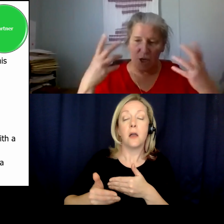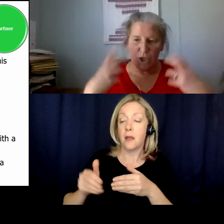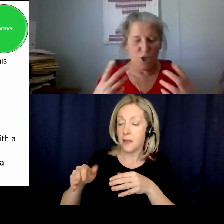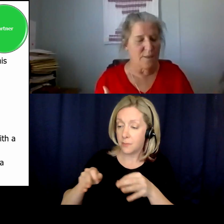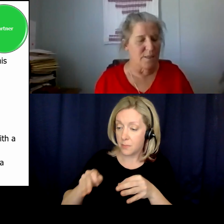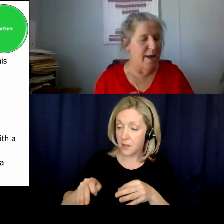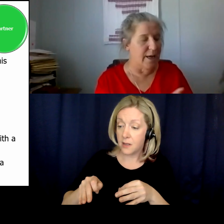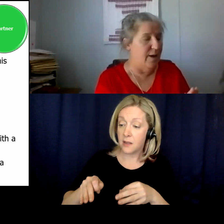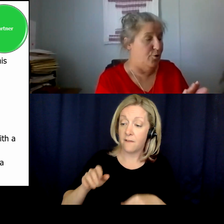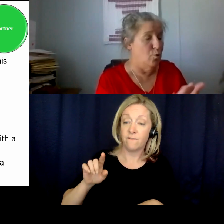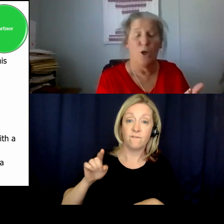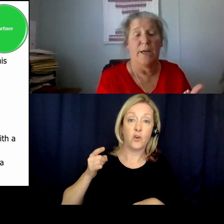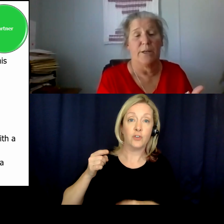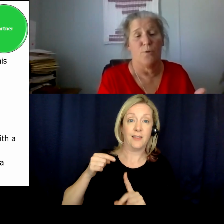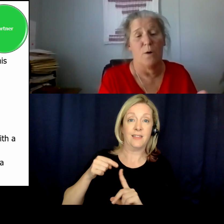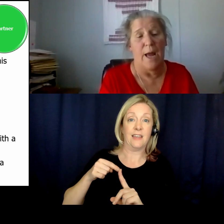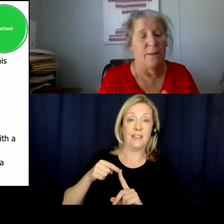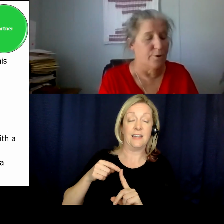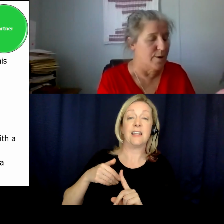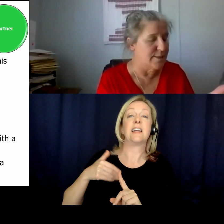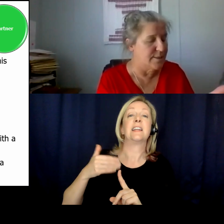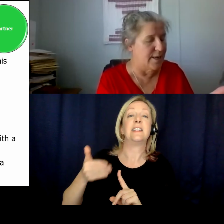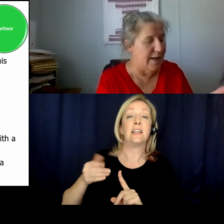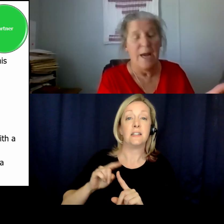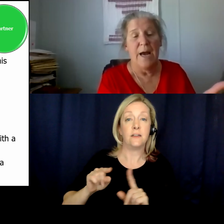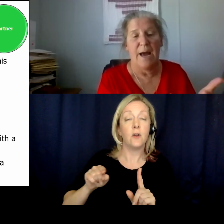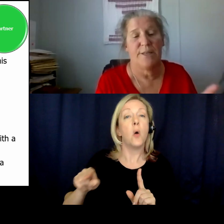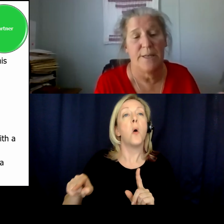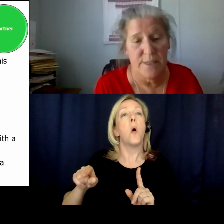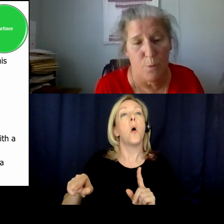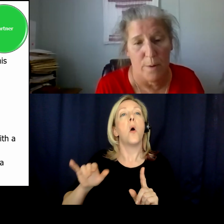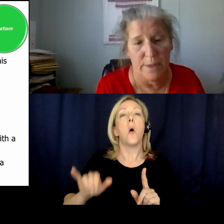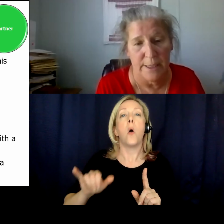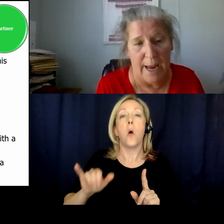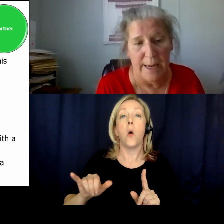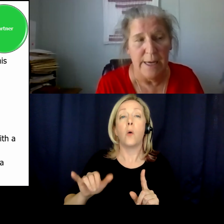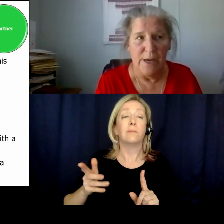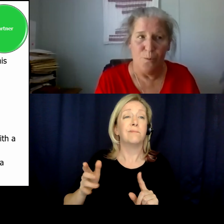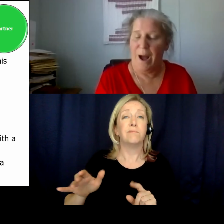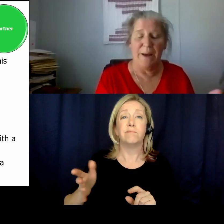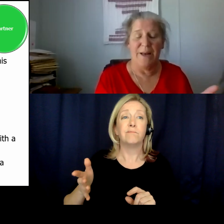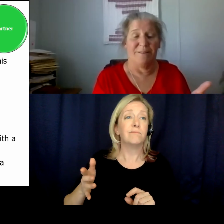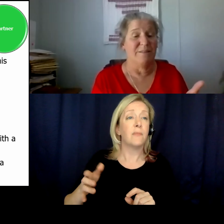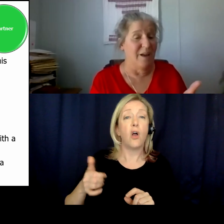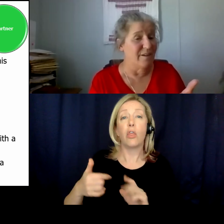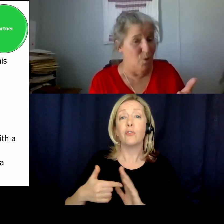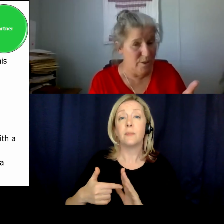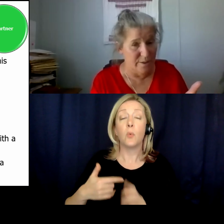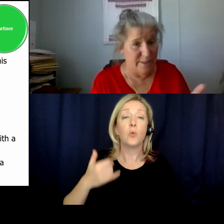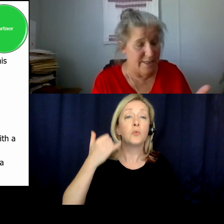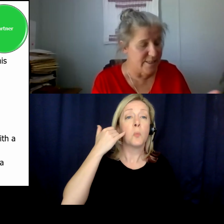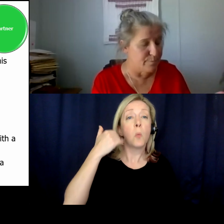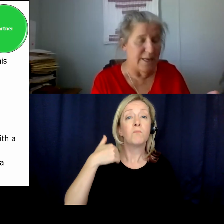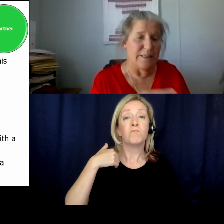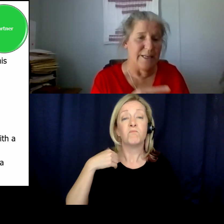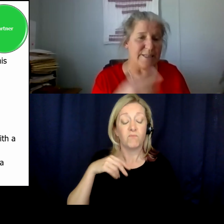That just like if you're looking at your own calendar and see, I have a dentist appointment today. Well, I may not love going to